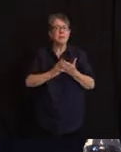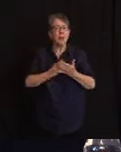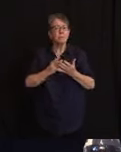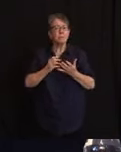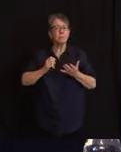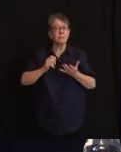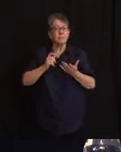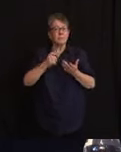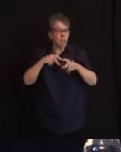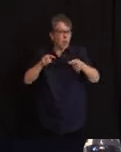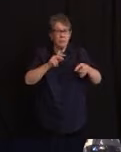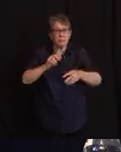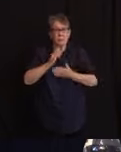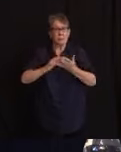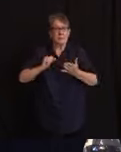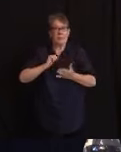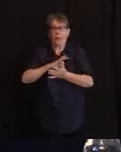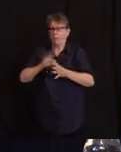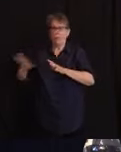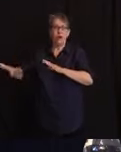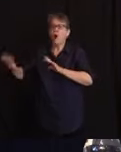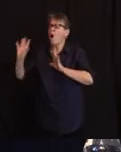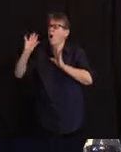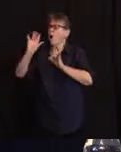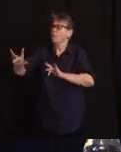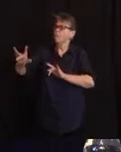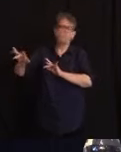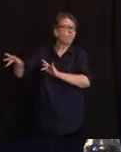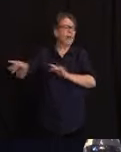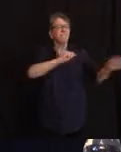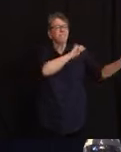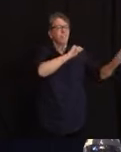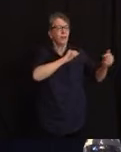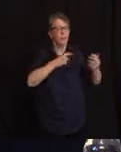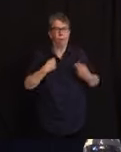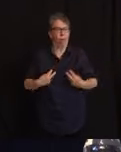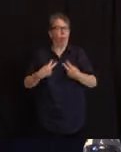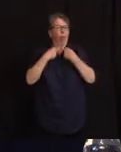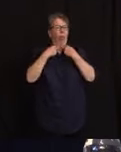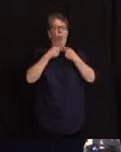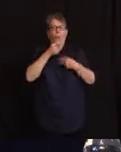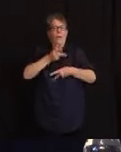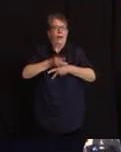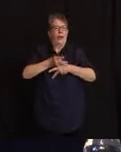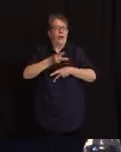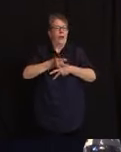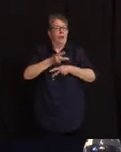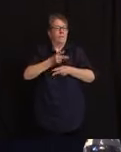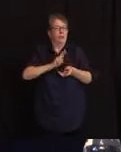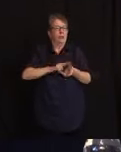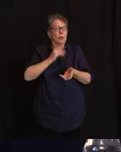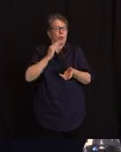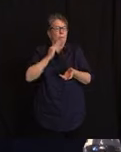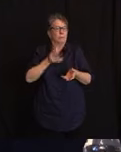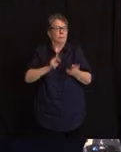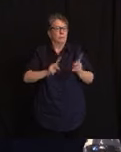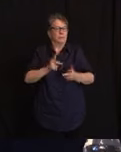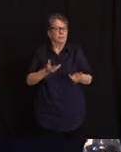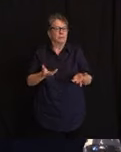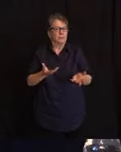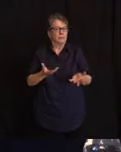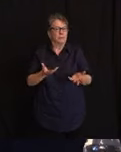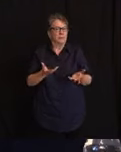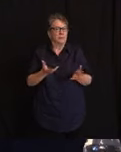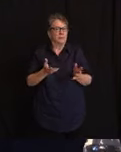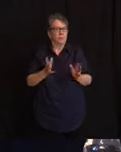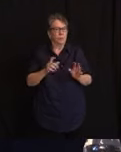oversight and some extra help. We still need help in our nursing homes. That's why we're trying to call up as many nurse